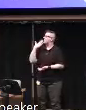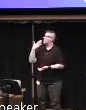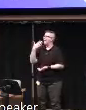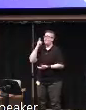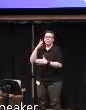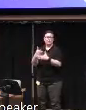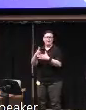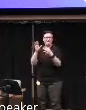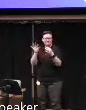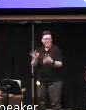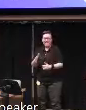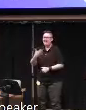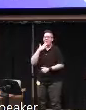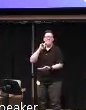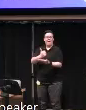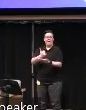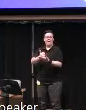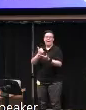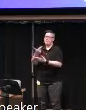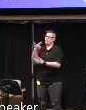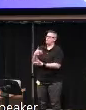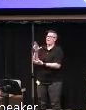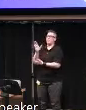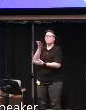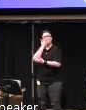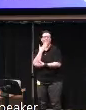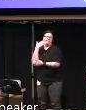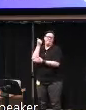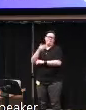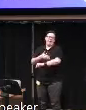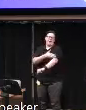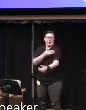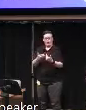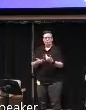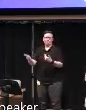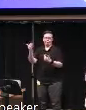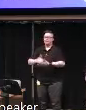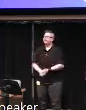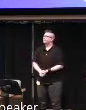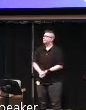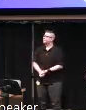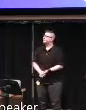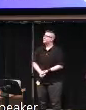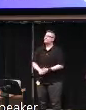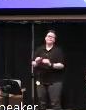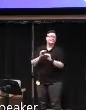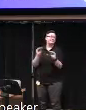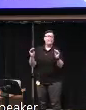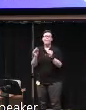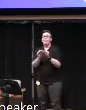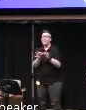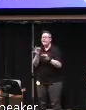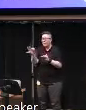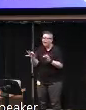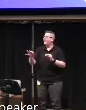for sharing your feedback and for helping us to make Grand Rounds better and better as we go along. Without further ado, I